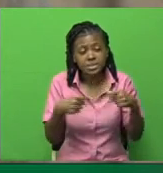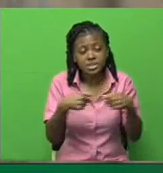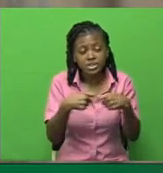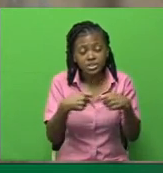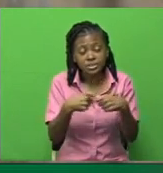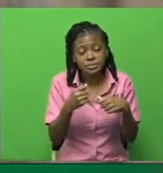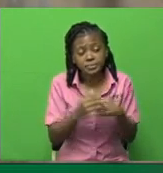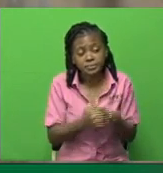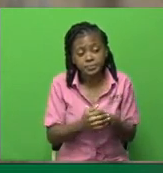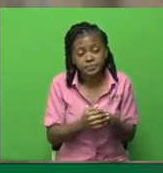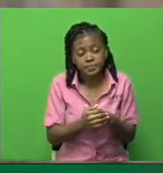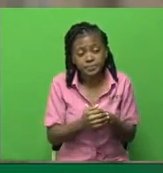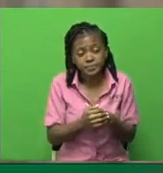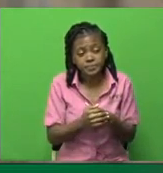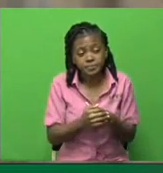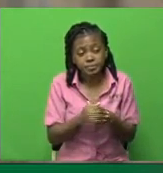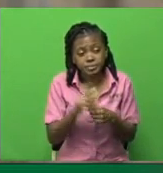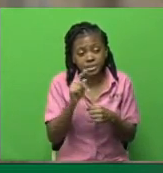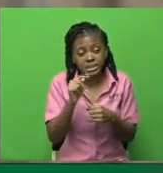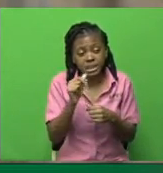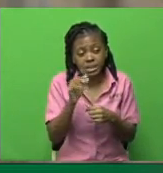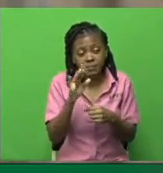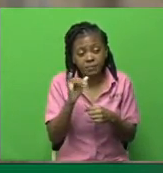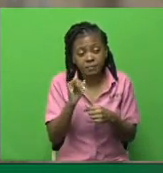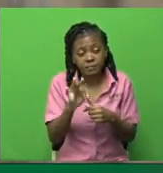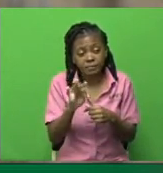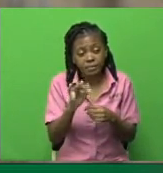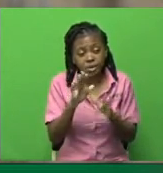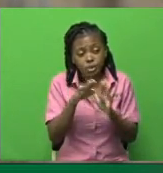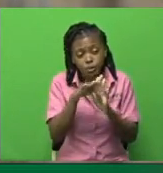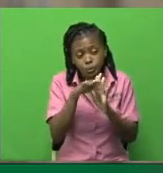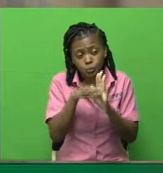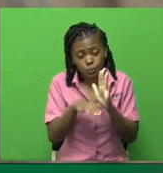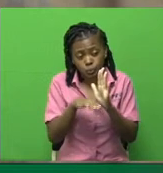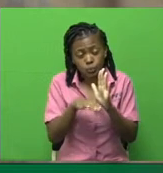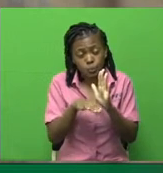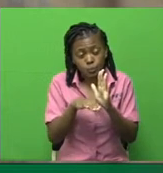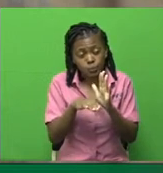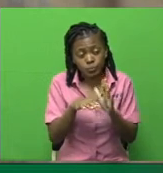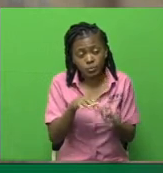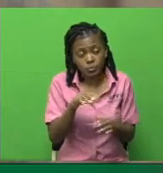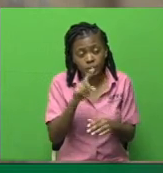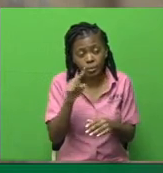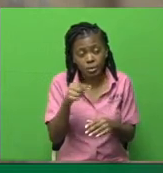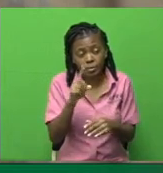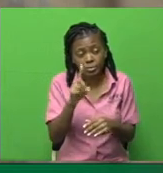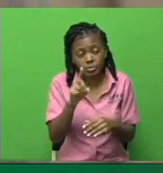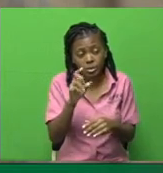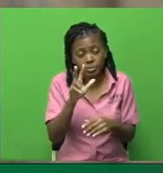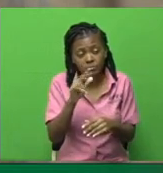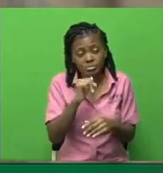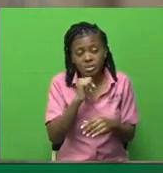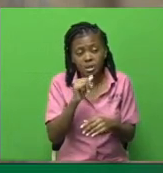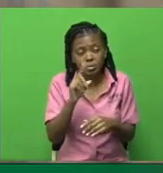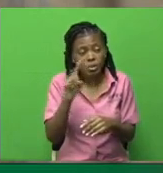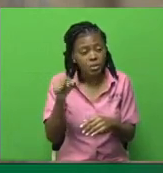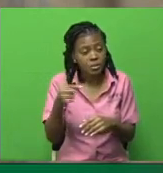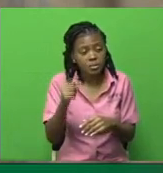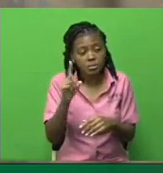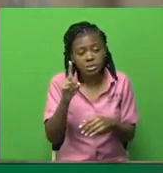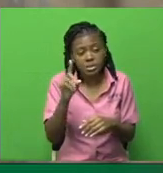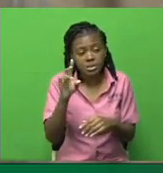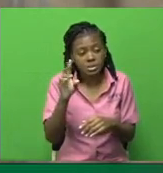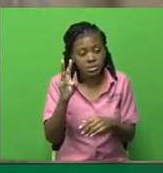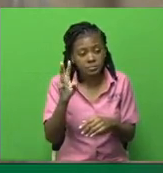TT 1113 instead of TT 1262 that will result from a higher consumption